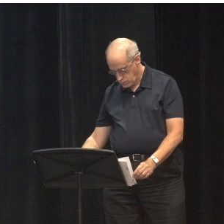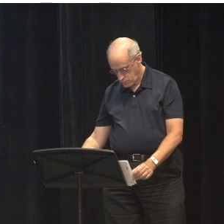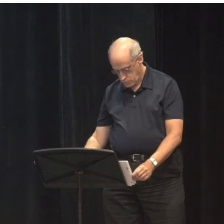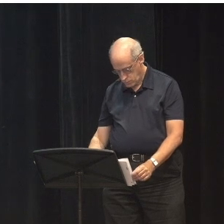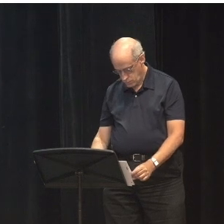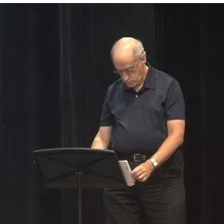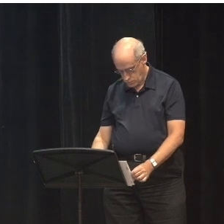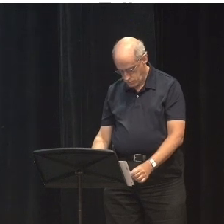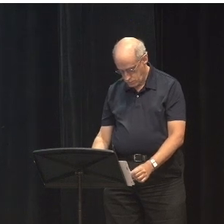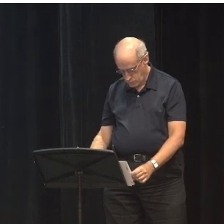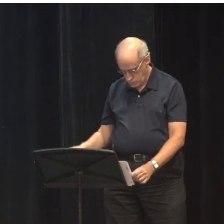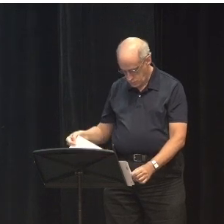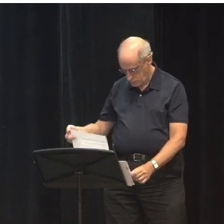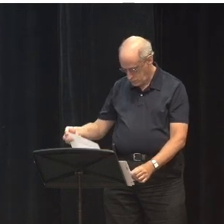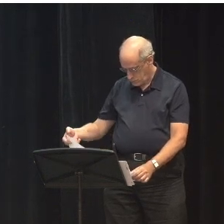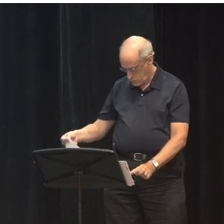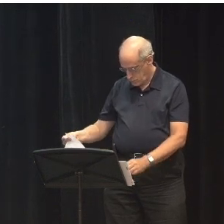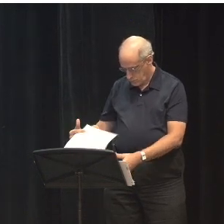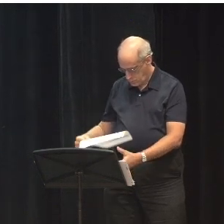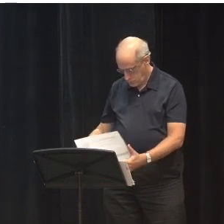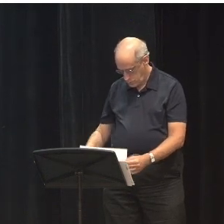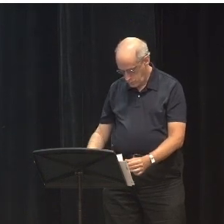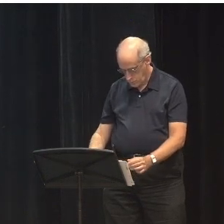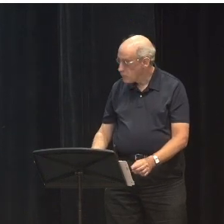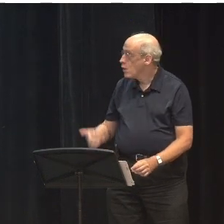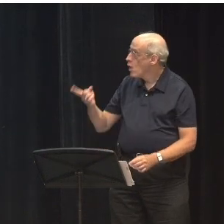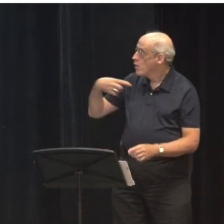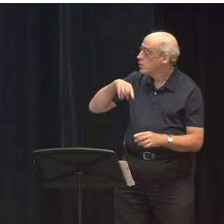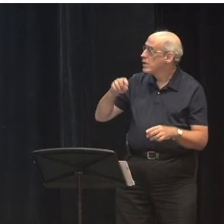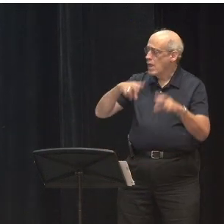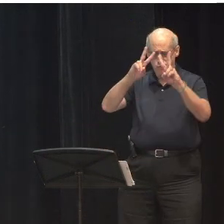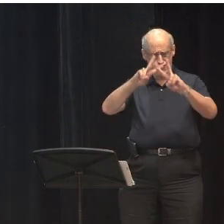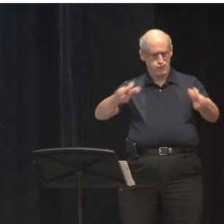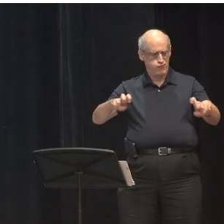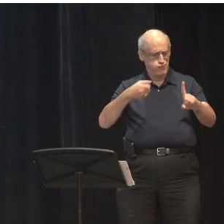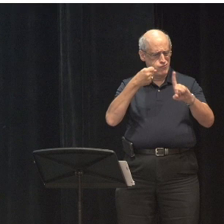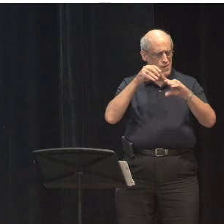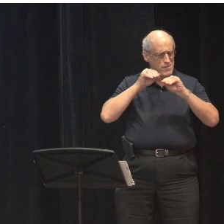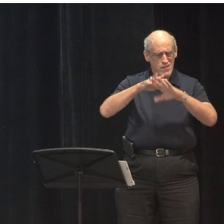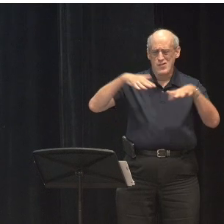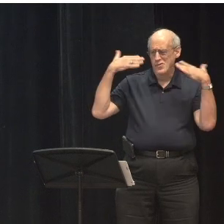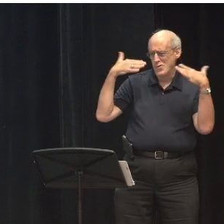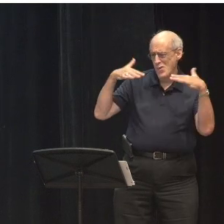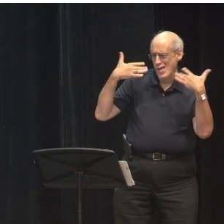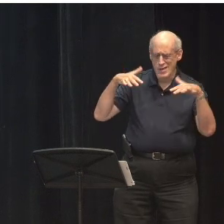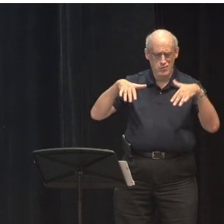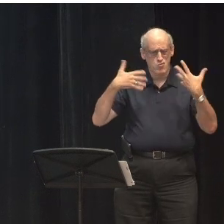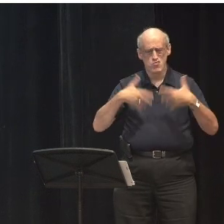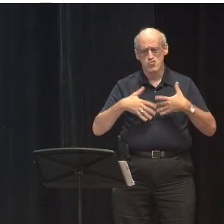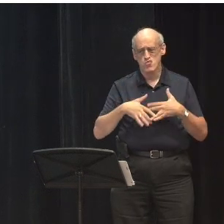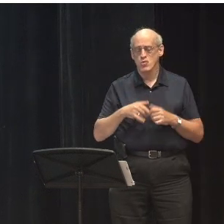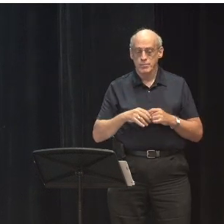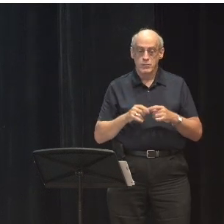Noise, we did a really extensive analysis on the noise impact, did a lot of modeling and iterative work with